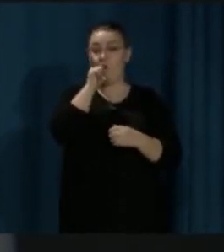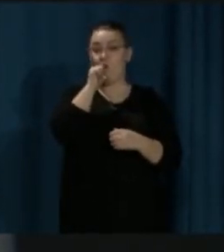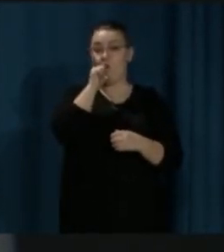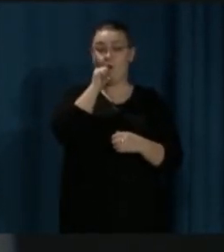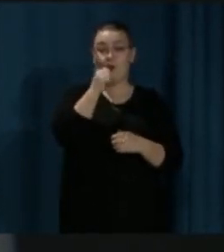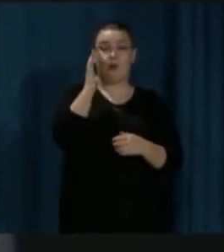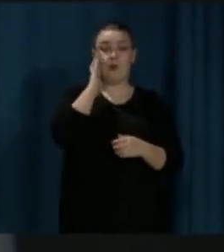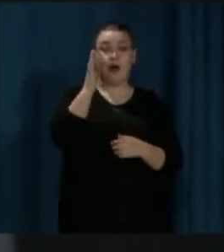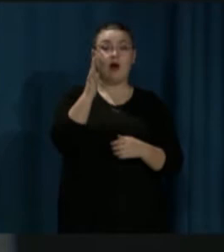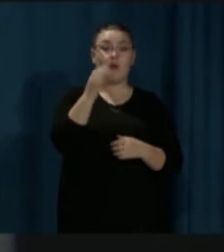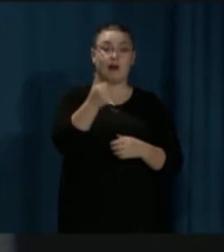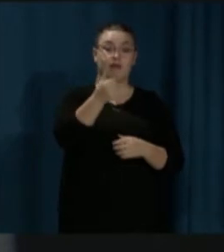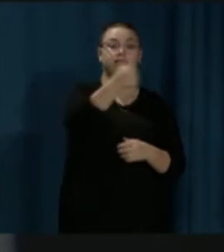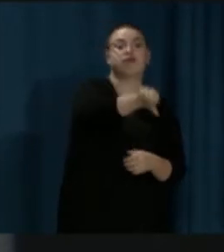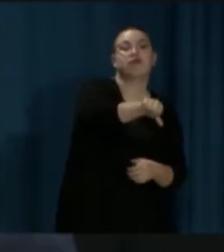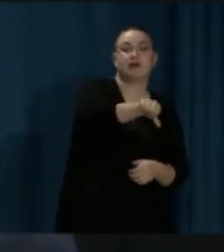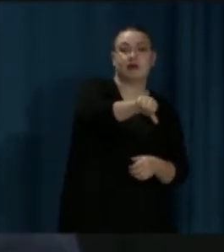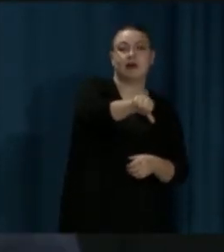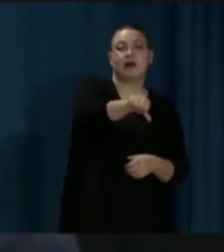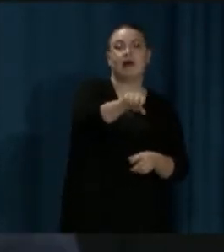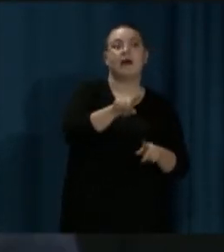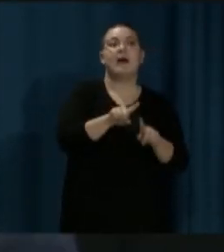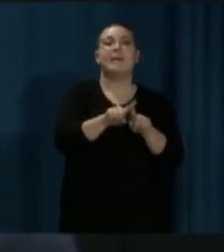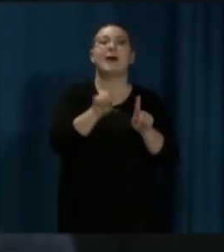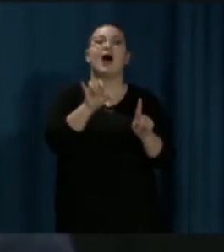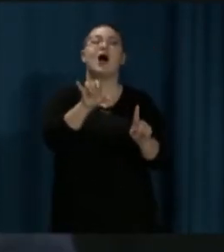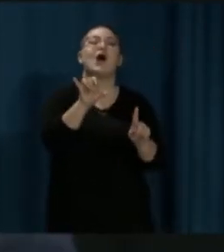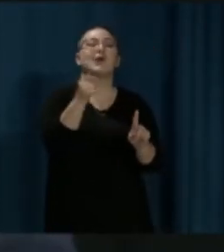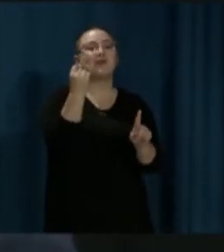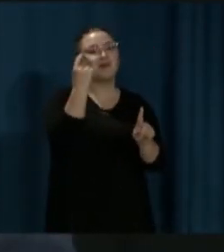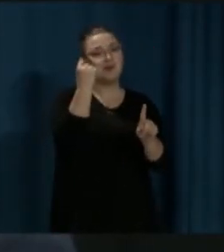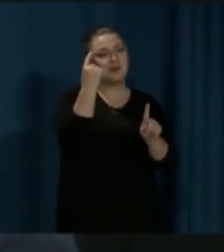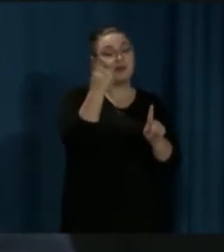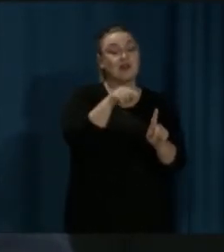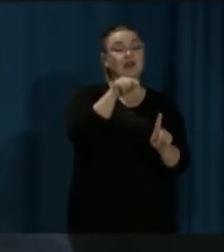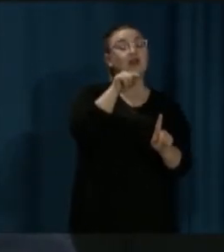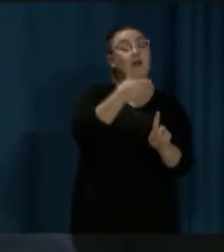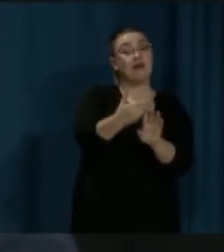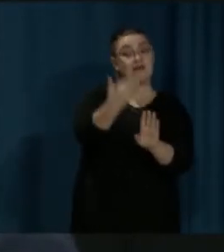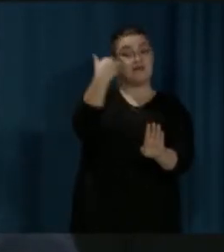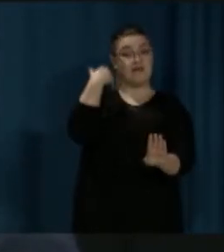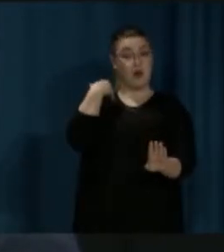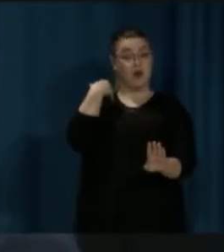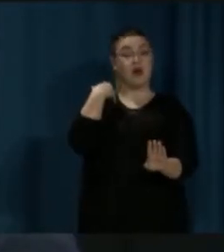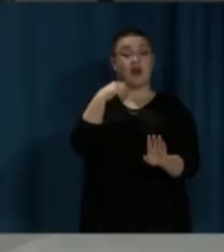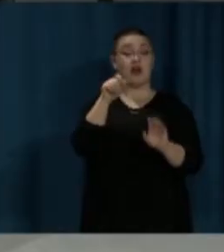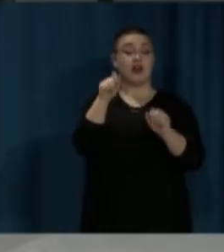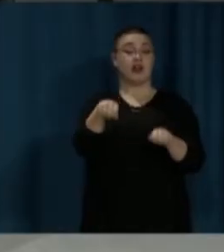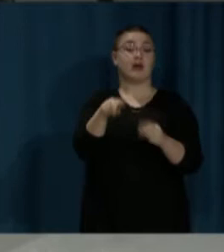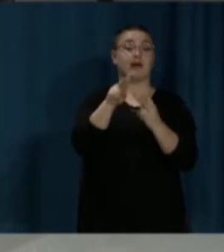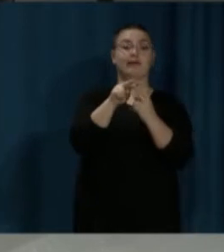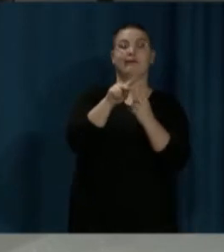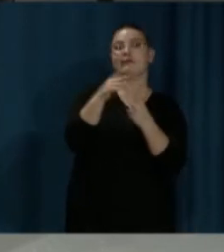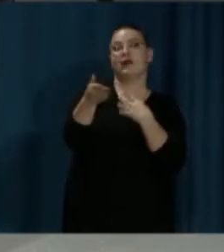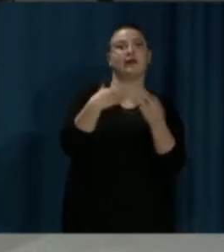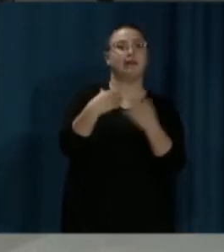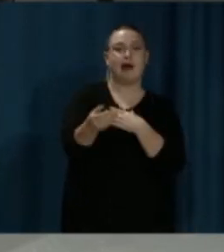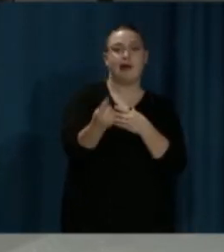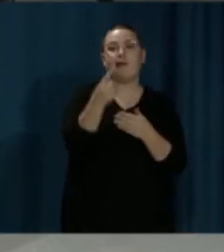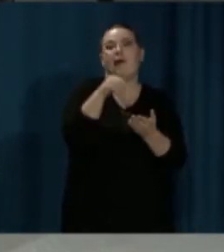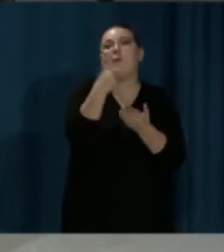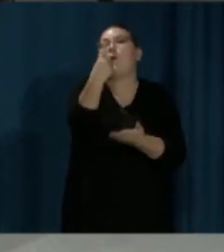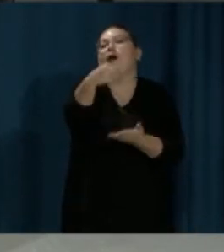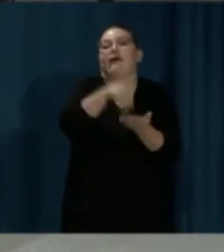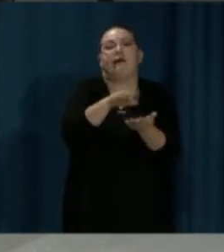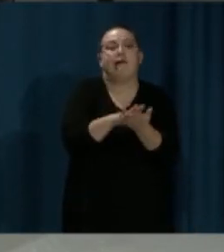one they used. Ah, right. It's one or the other, but which one? And I can't write them both down. There were actually some voters that didn't have either because they've been registered to vote for